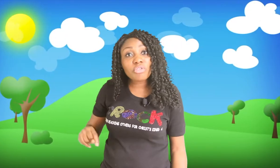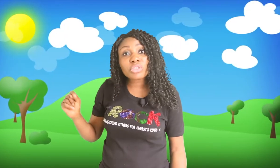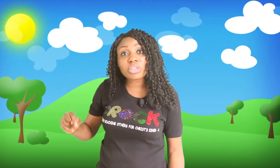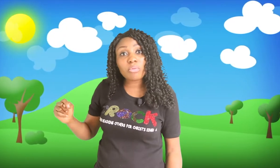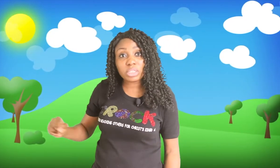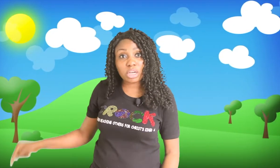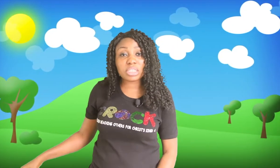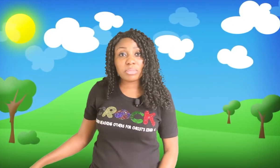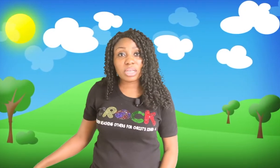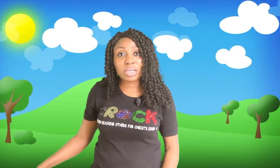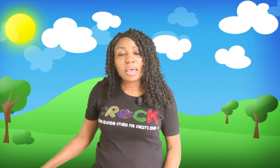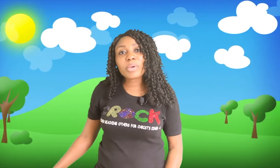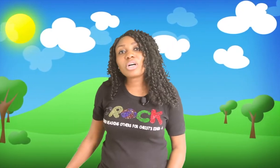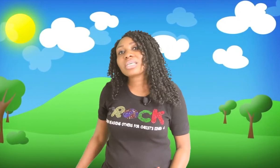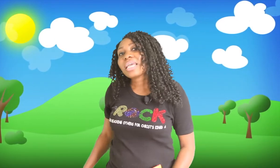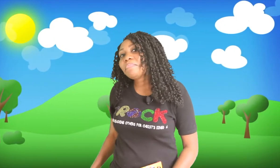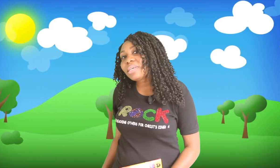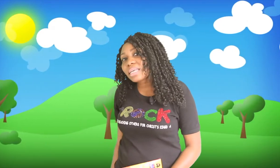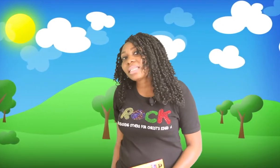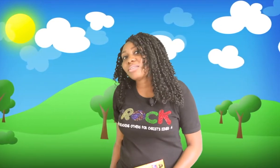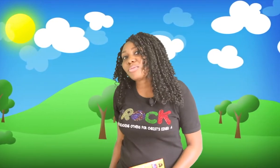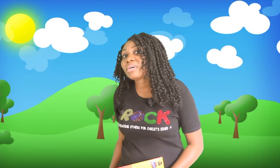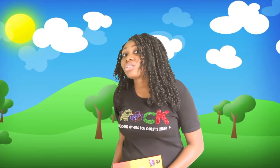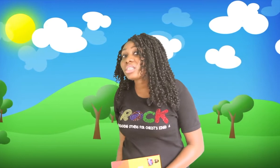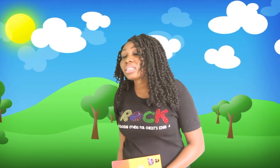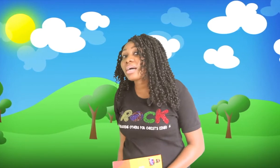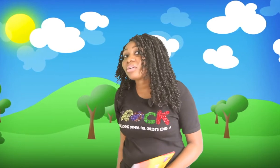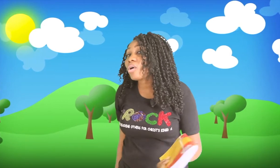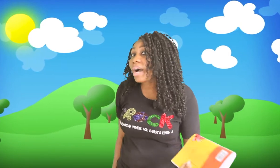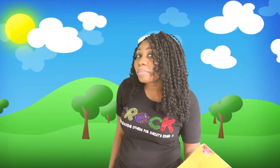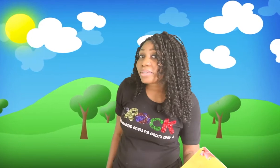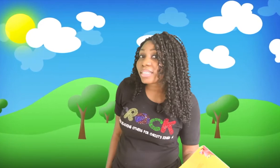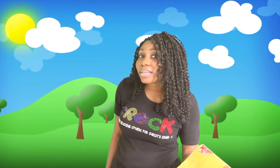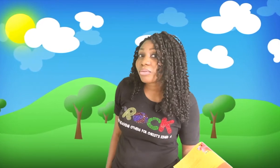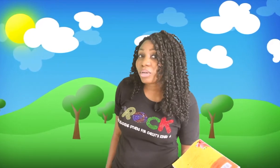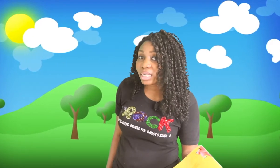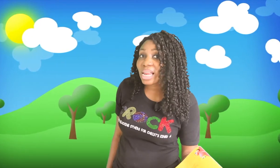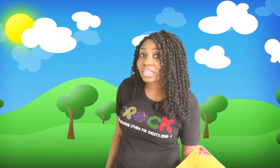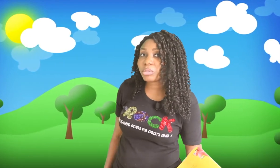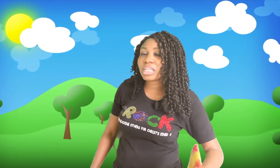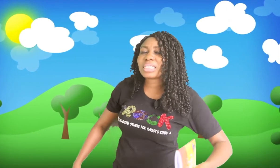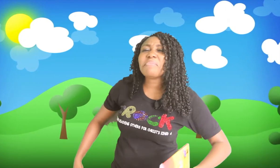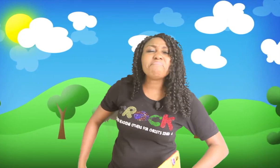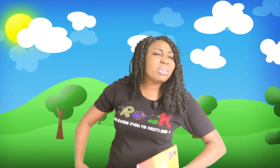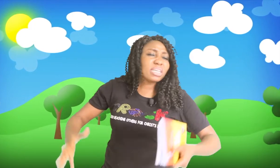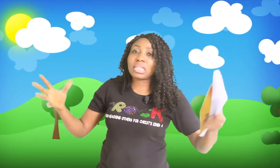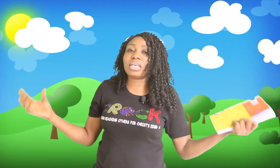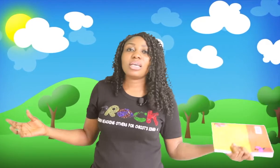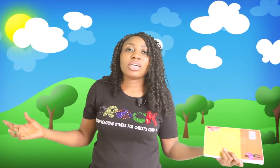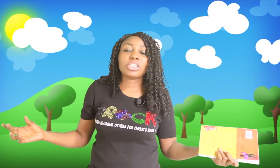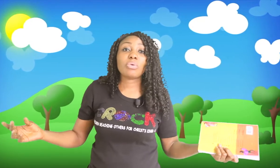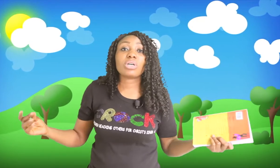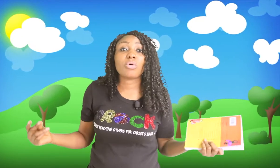I know someone touched me. Because immediately the woman touched his garment. What happened? We learned last week that